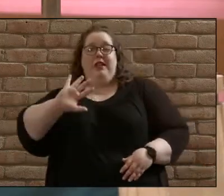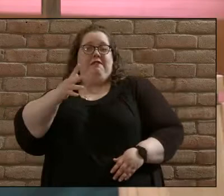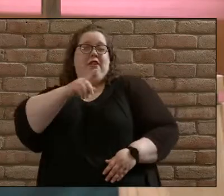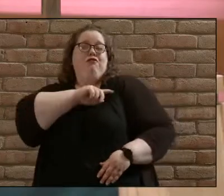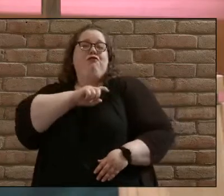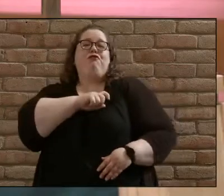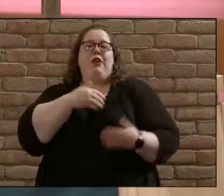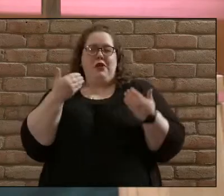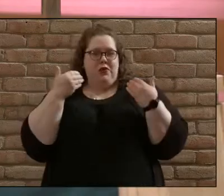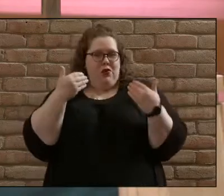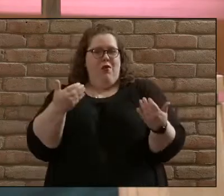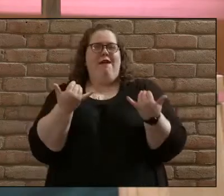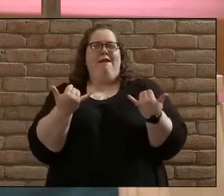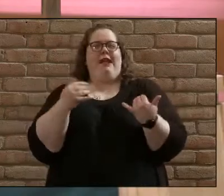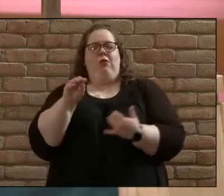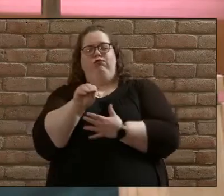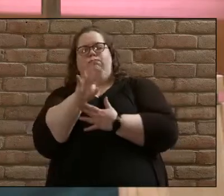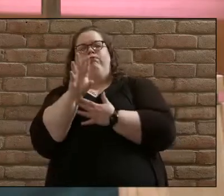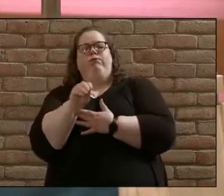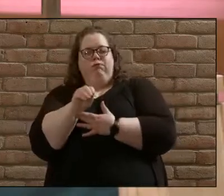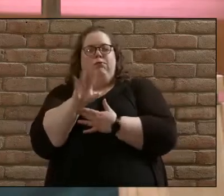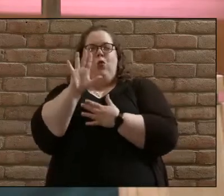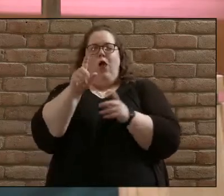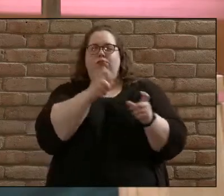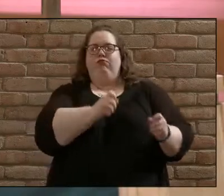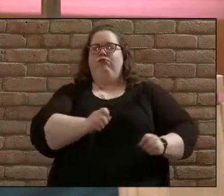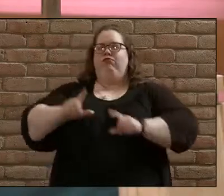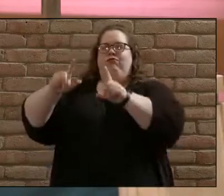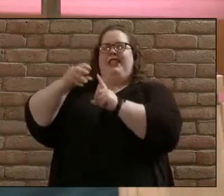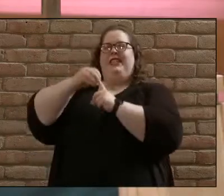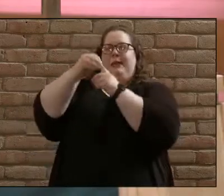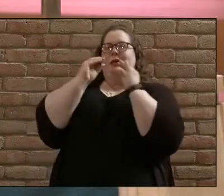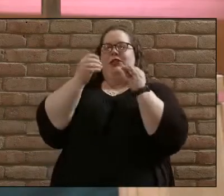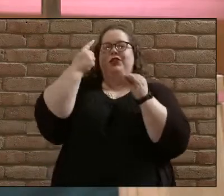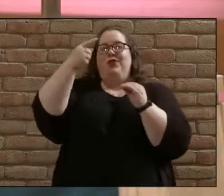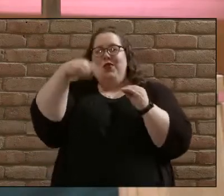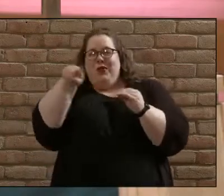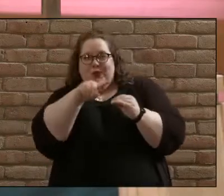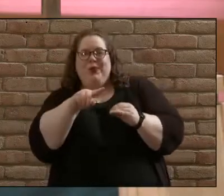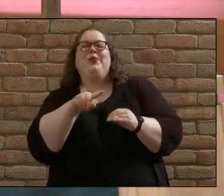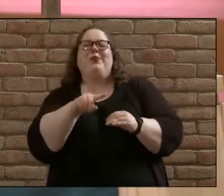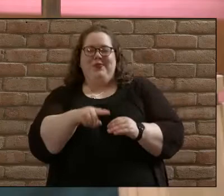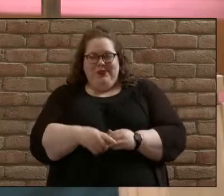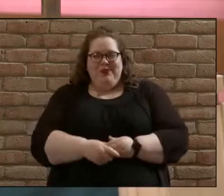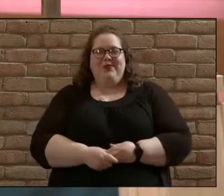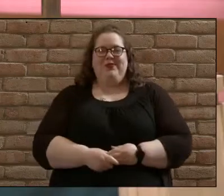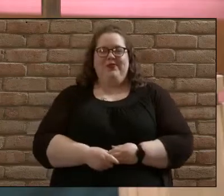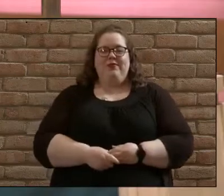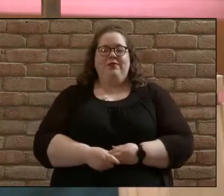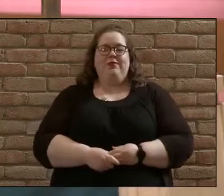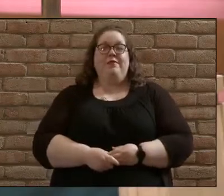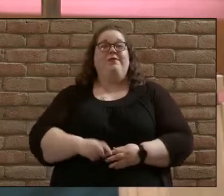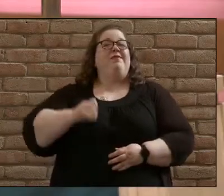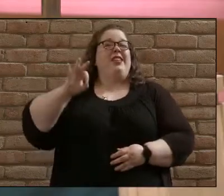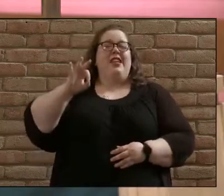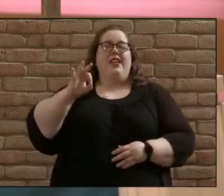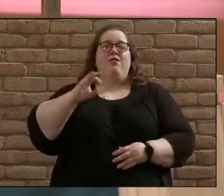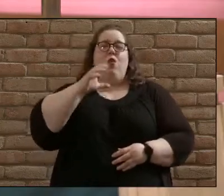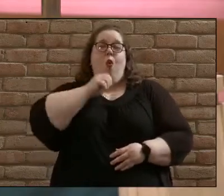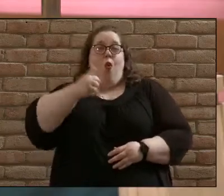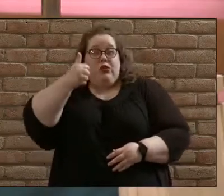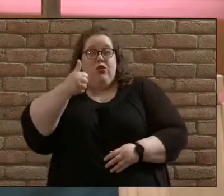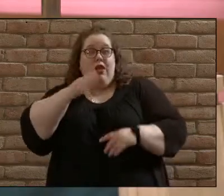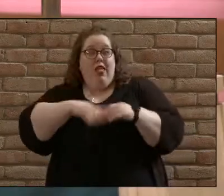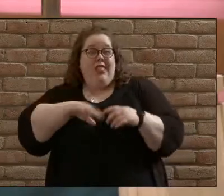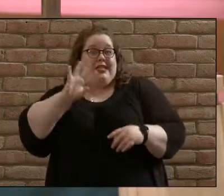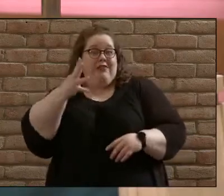you can scan that QR code and it'll take you off to a teaching that is designed just for you. But if you are over that age, you get